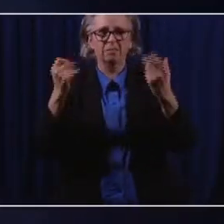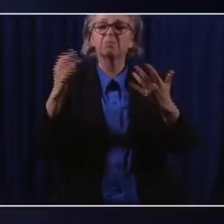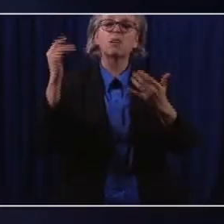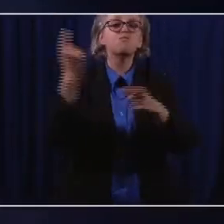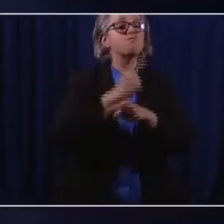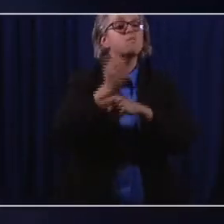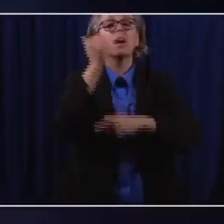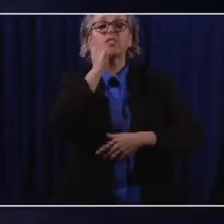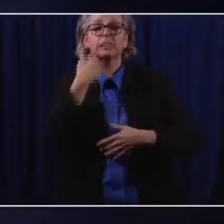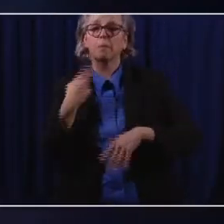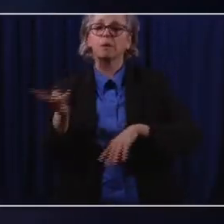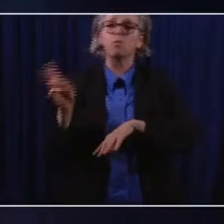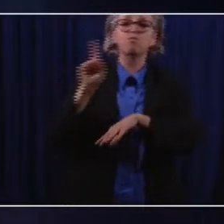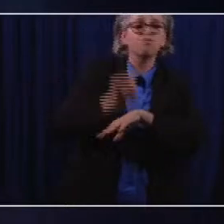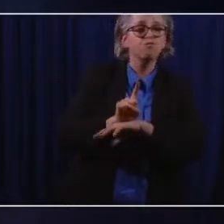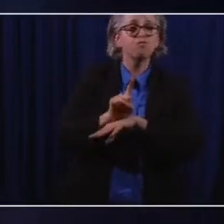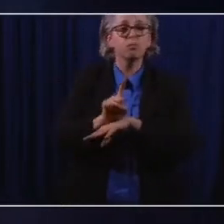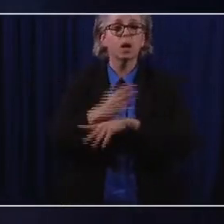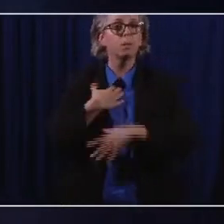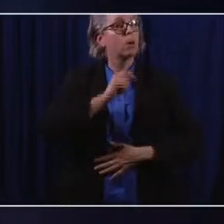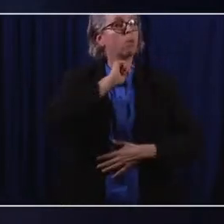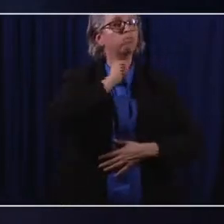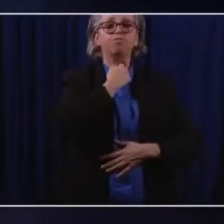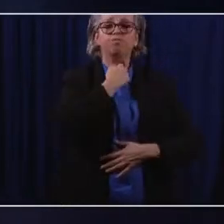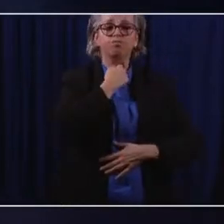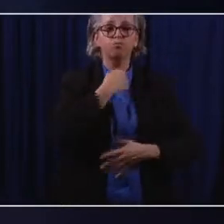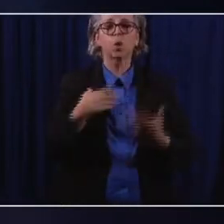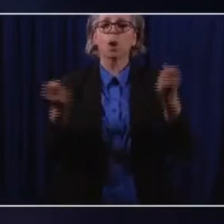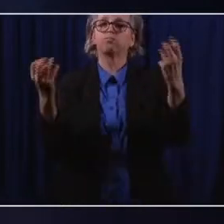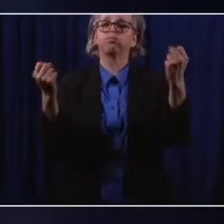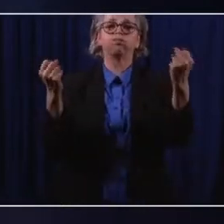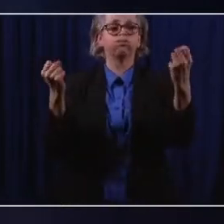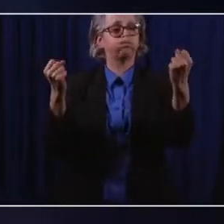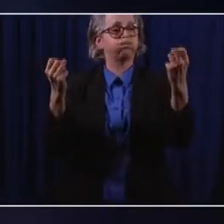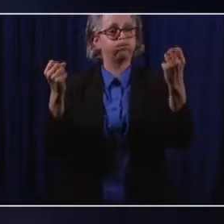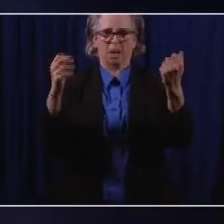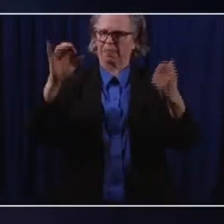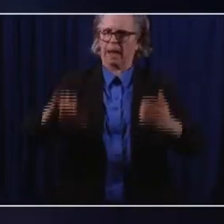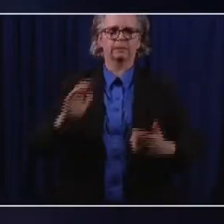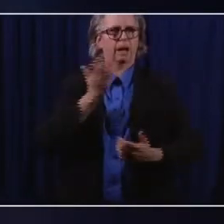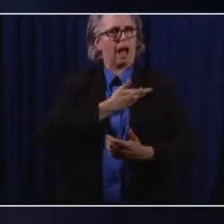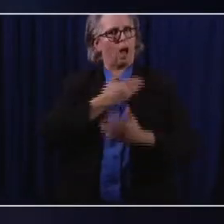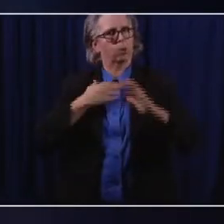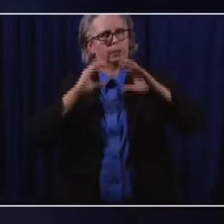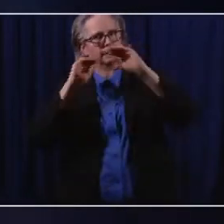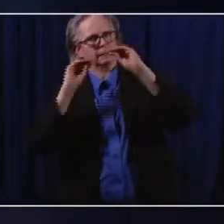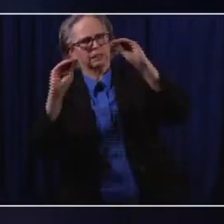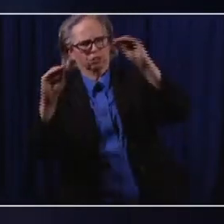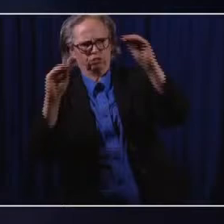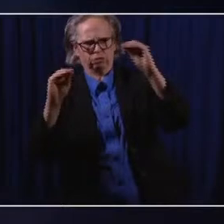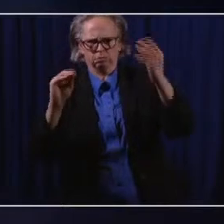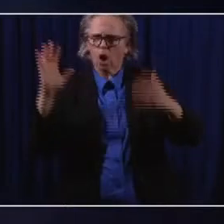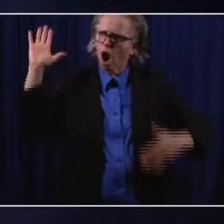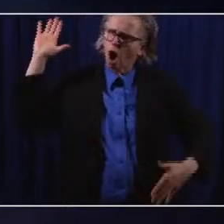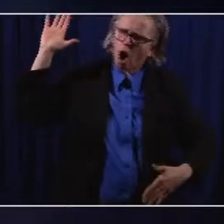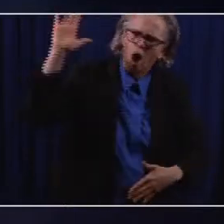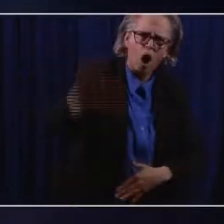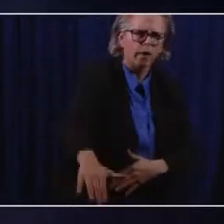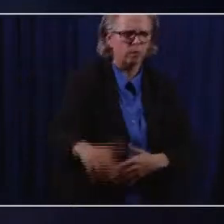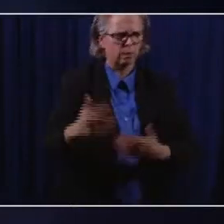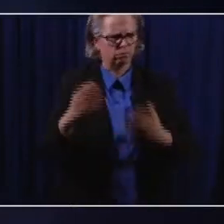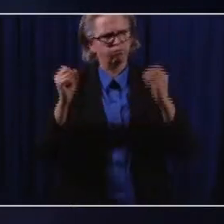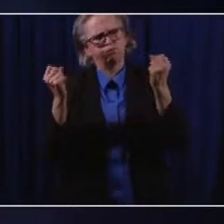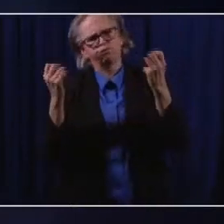the use of my voice in class. And that will be our primary mode of instruction throughout the day. One